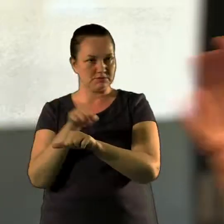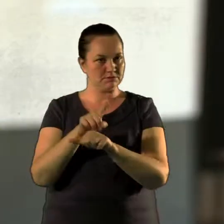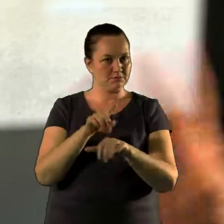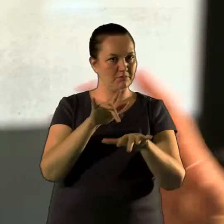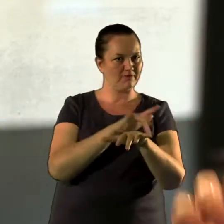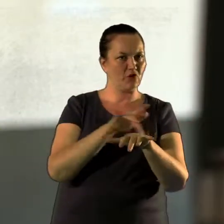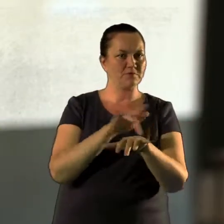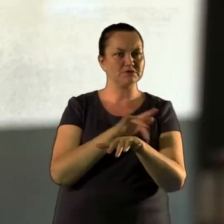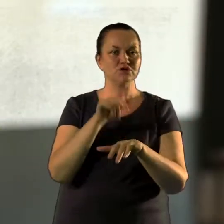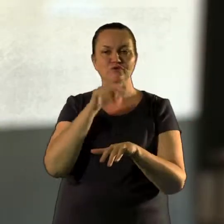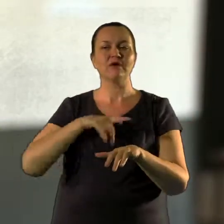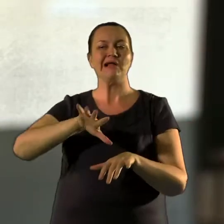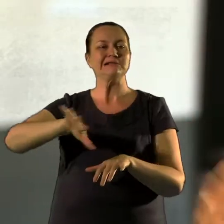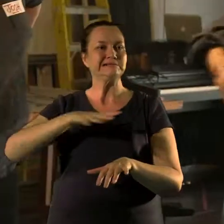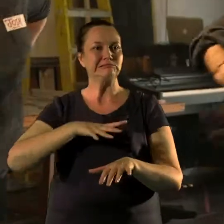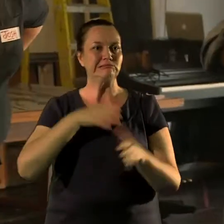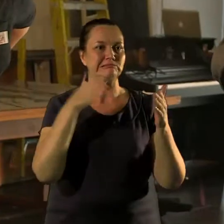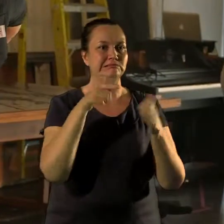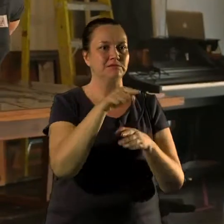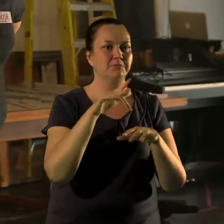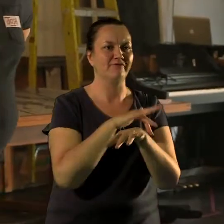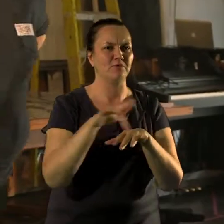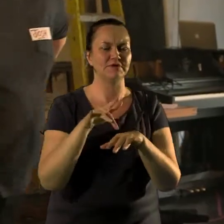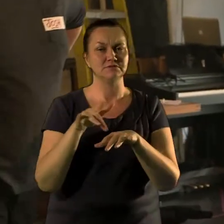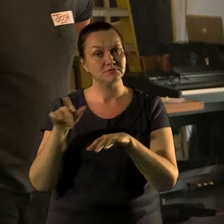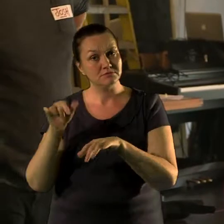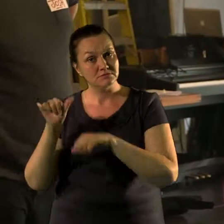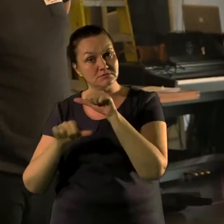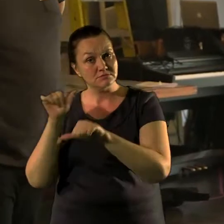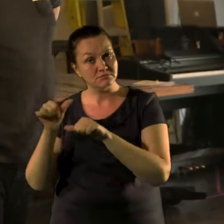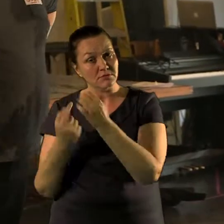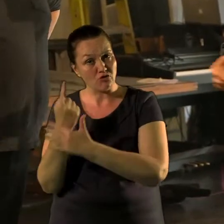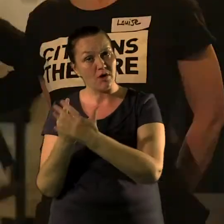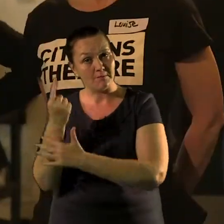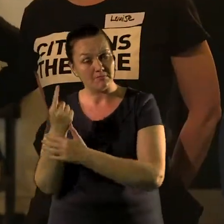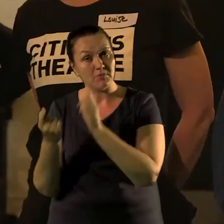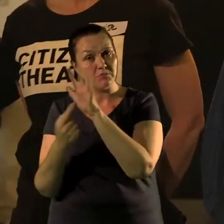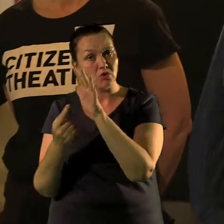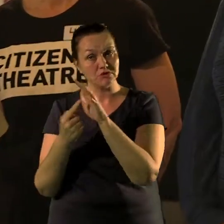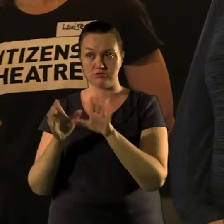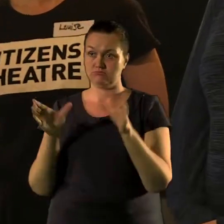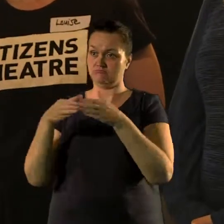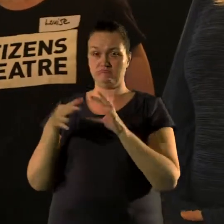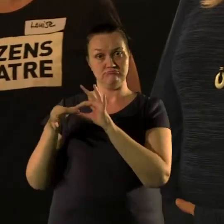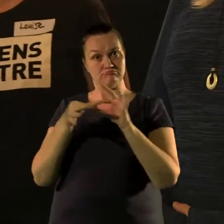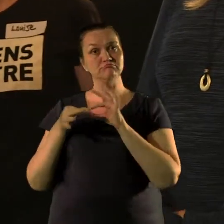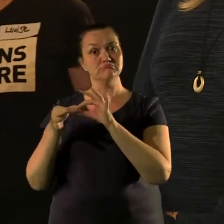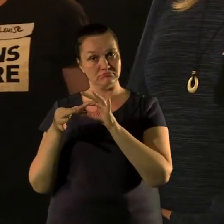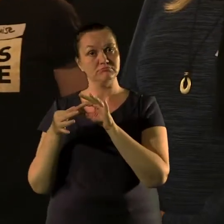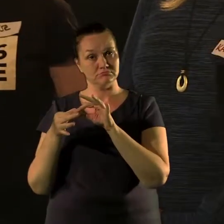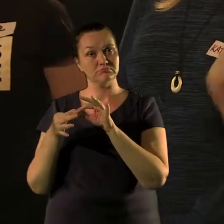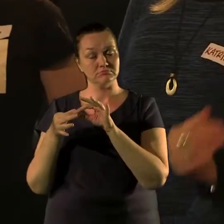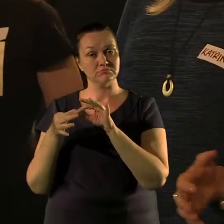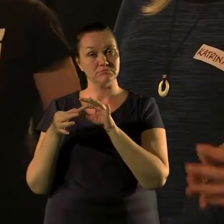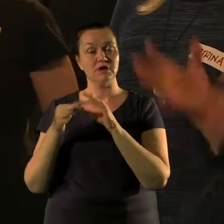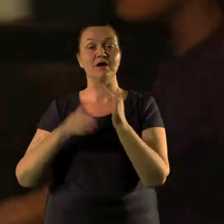them out, because outcomes are important to the group that are working together, and it's important to show that in the end